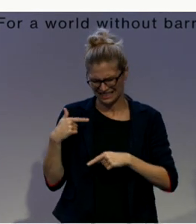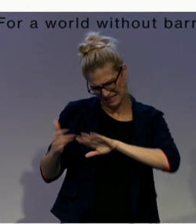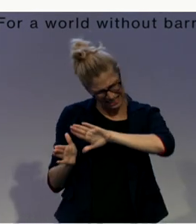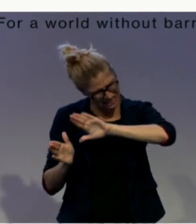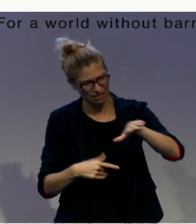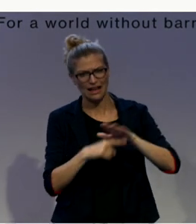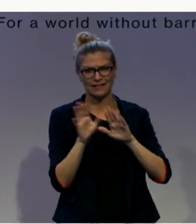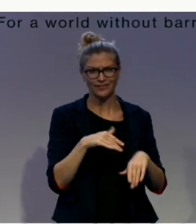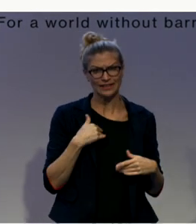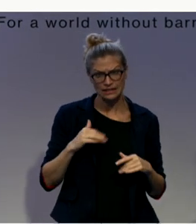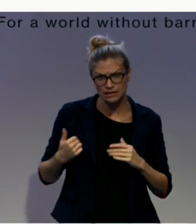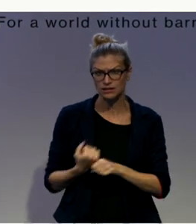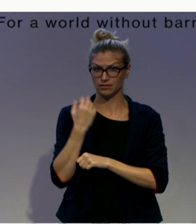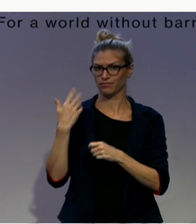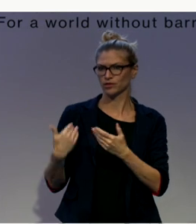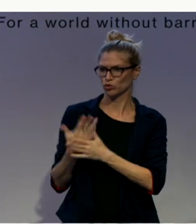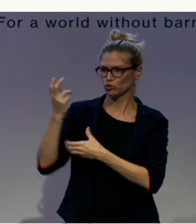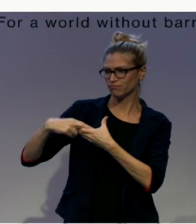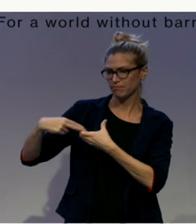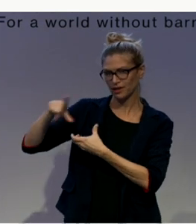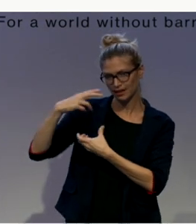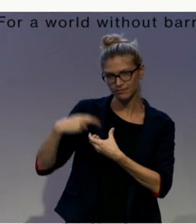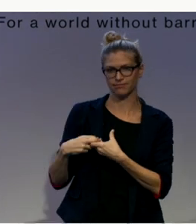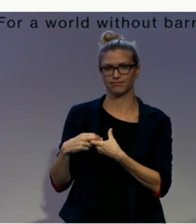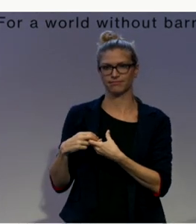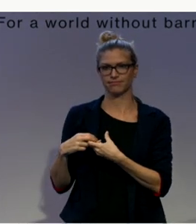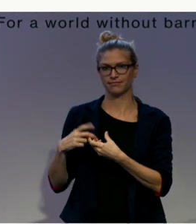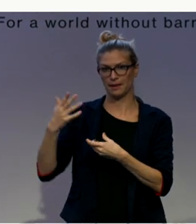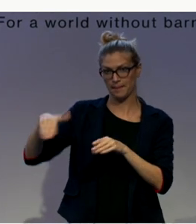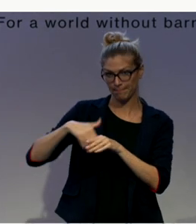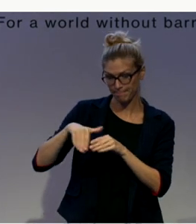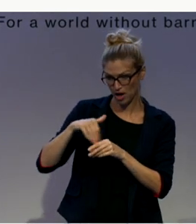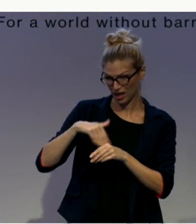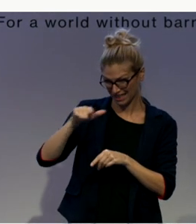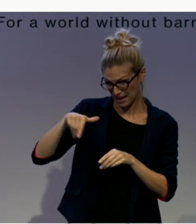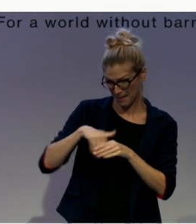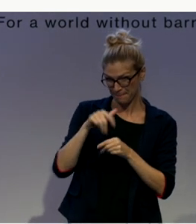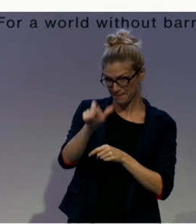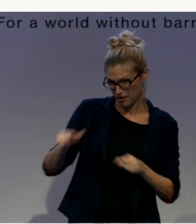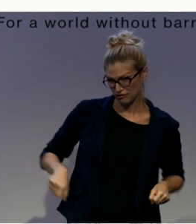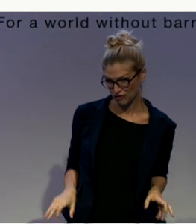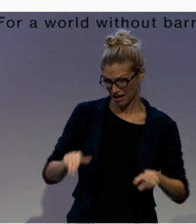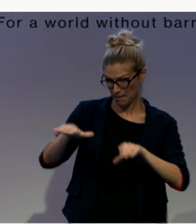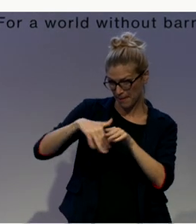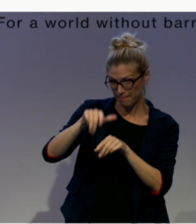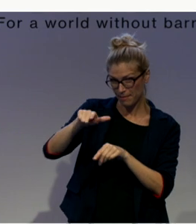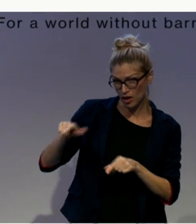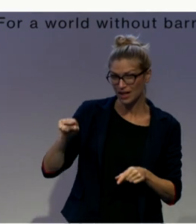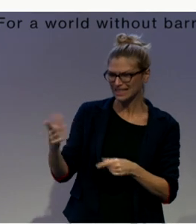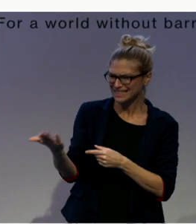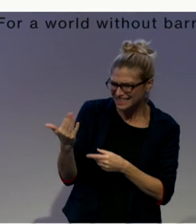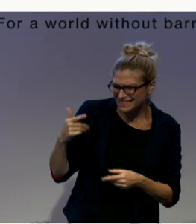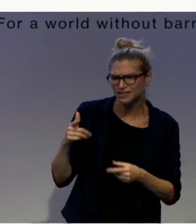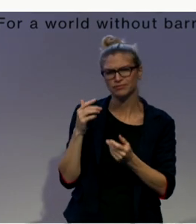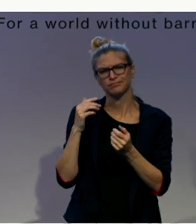members. We keep telling them, you have to be in streets, in malls, university, schools. People should see